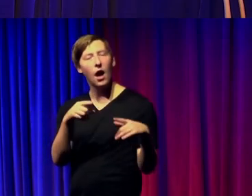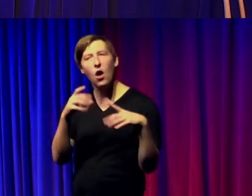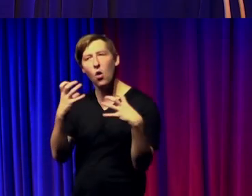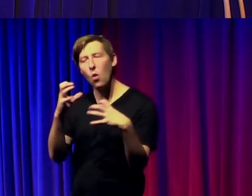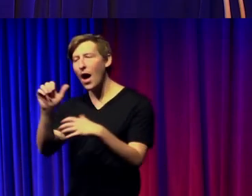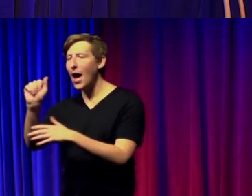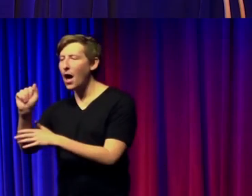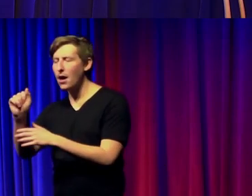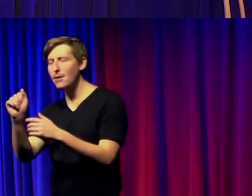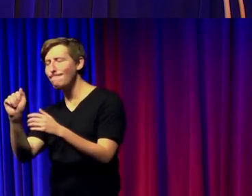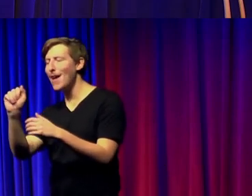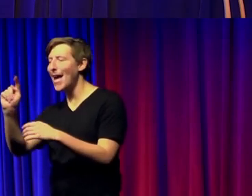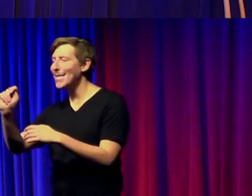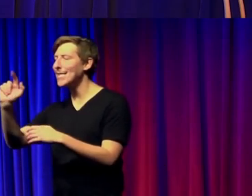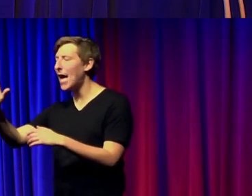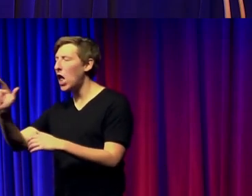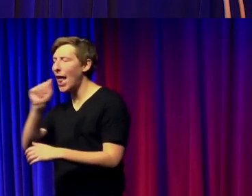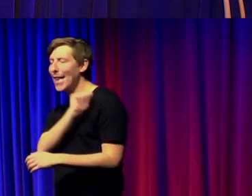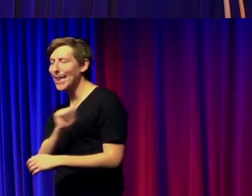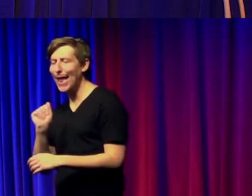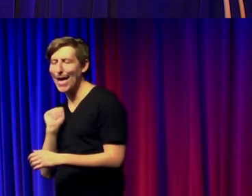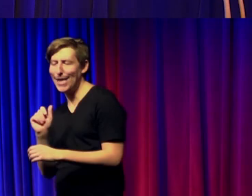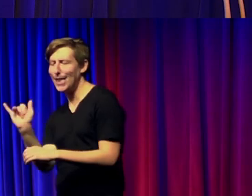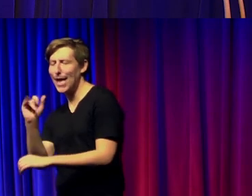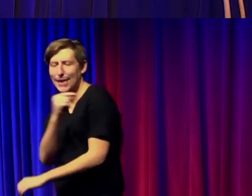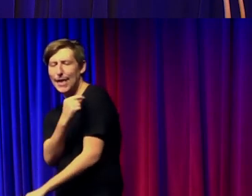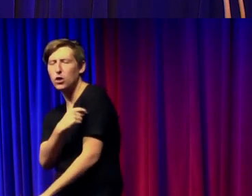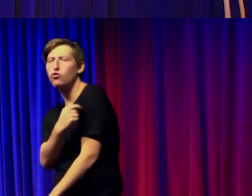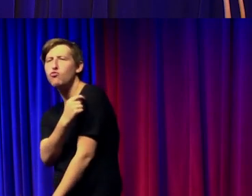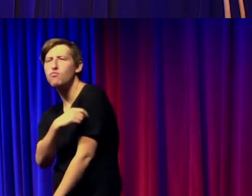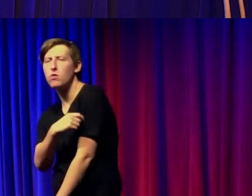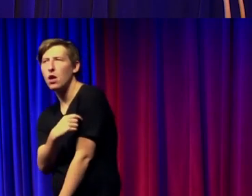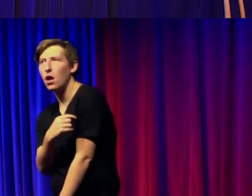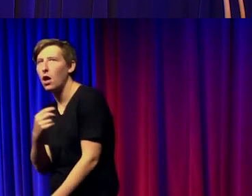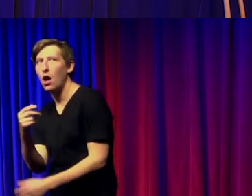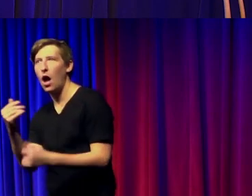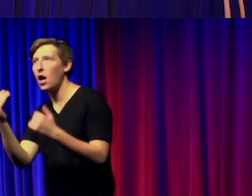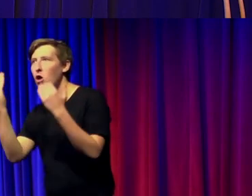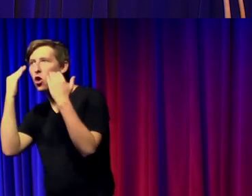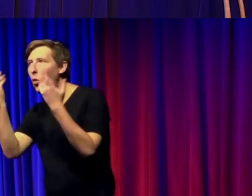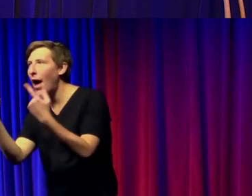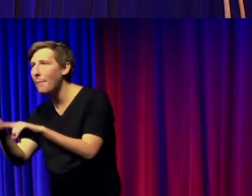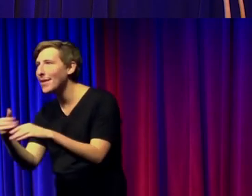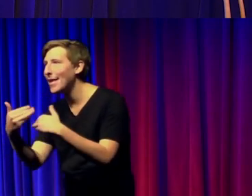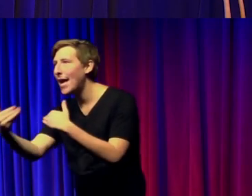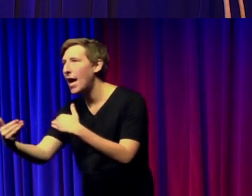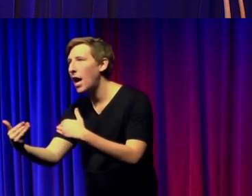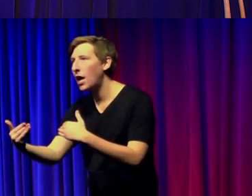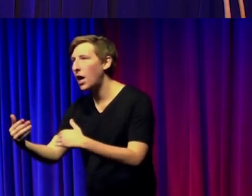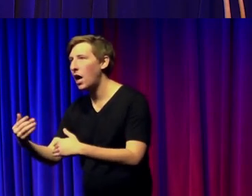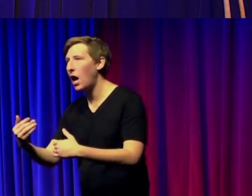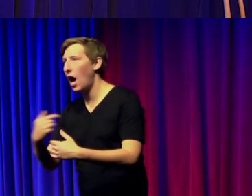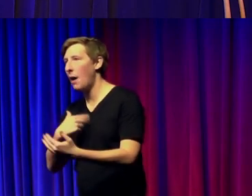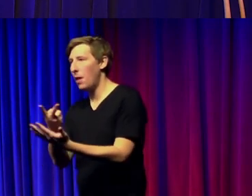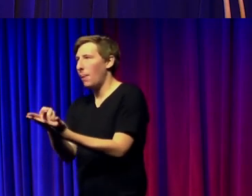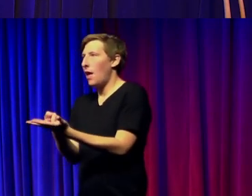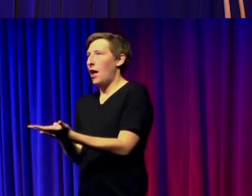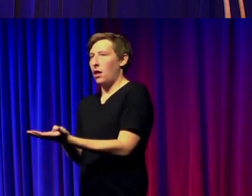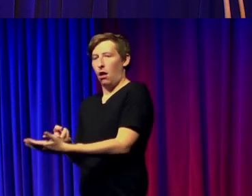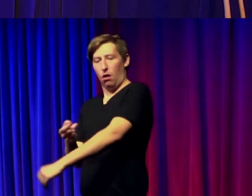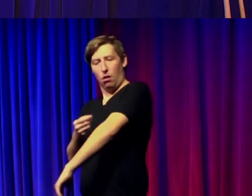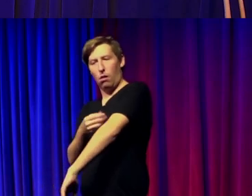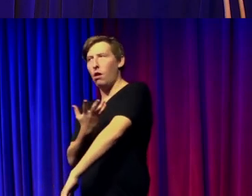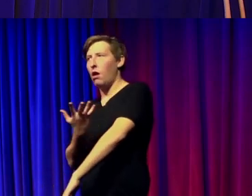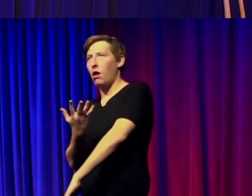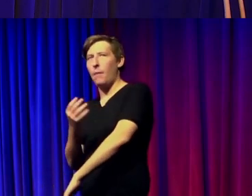we like pin something out. Again, he speaks in Spanish to the guy. Next thing I know, I'm on a table, and I'm getting like ink put on me with a man